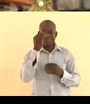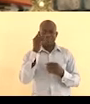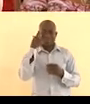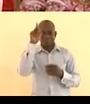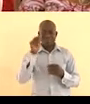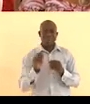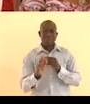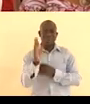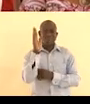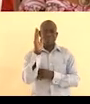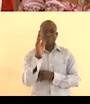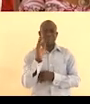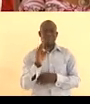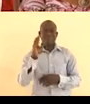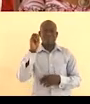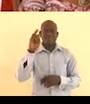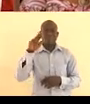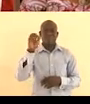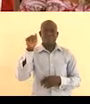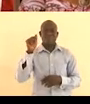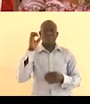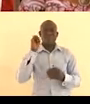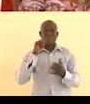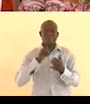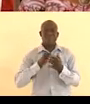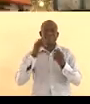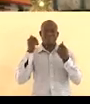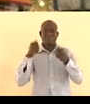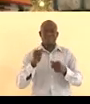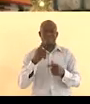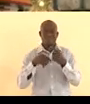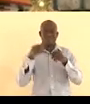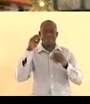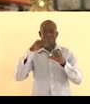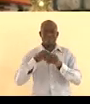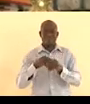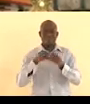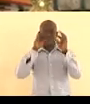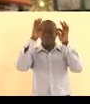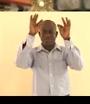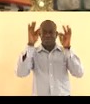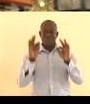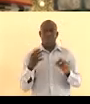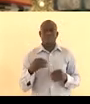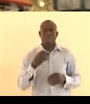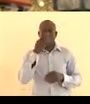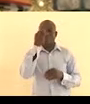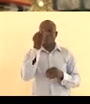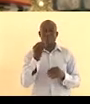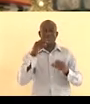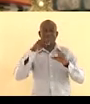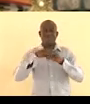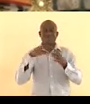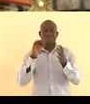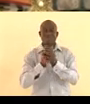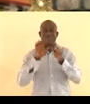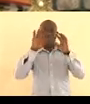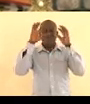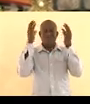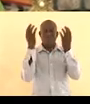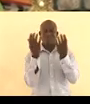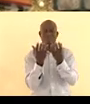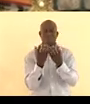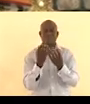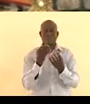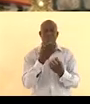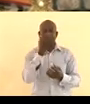God, about oracle, it can come in form of tongue, strange tongue. But in that community, in that gathering,